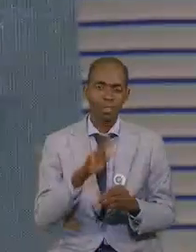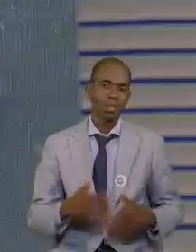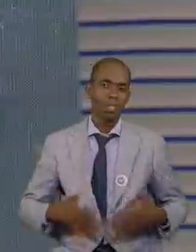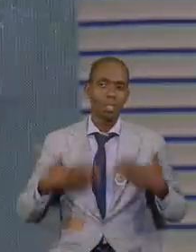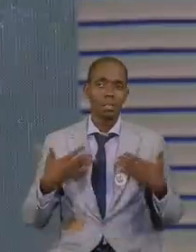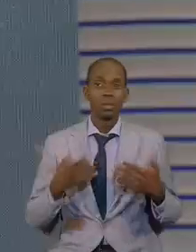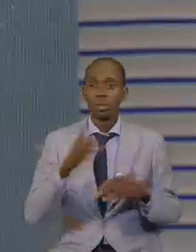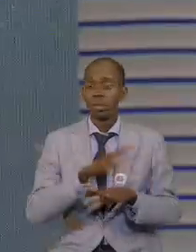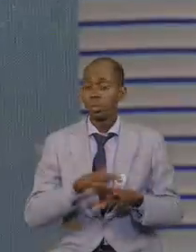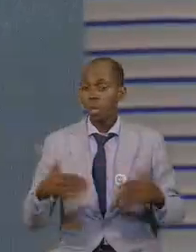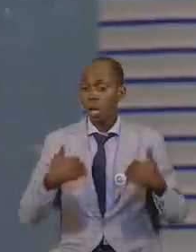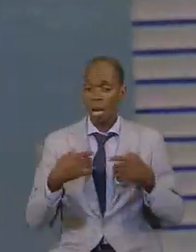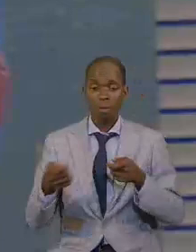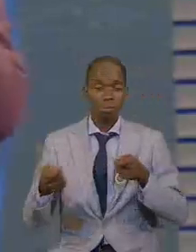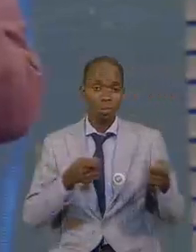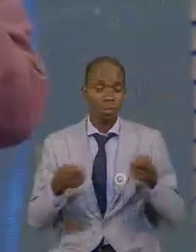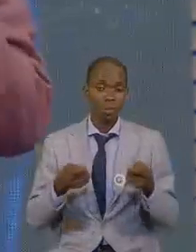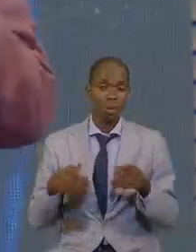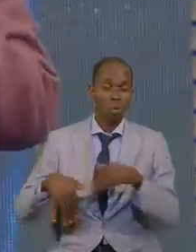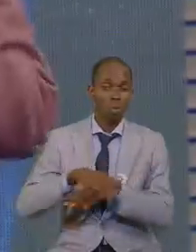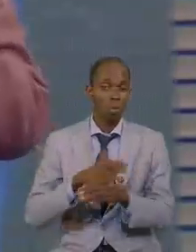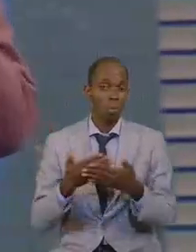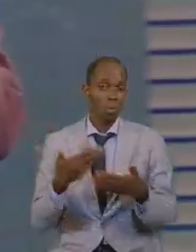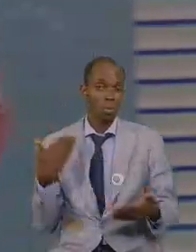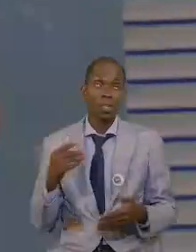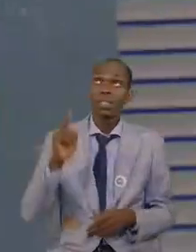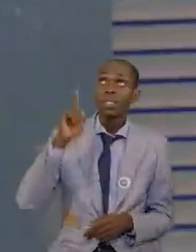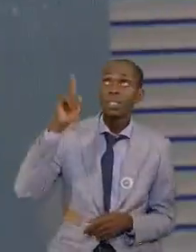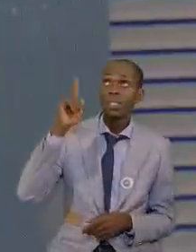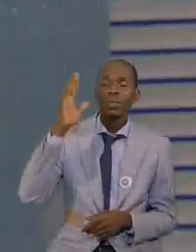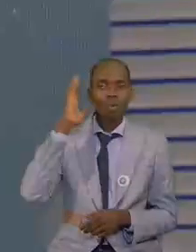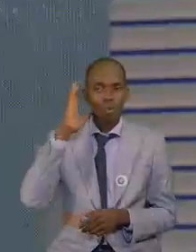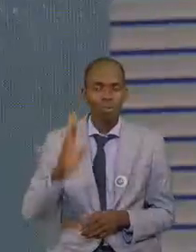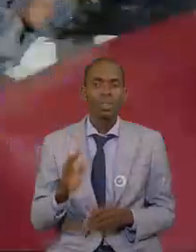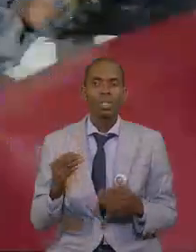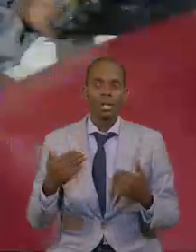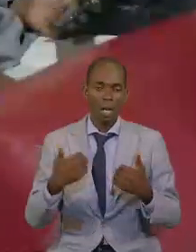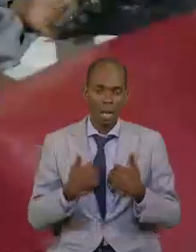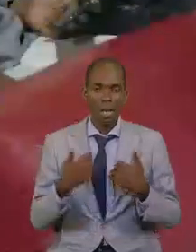have dominion on, he will have the dominion.